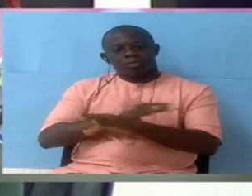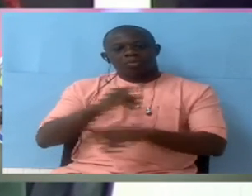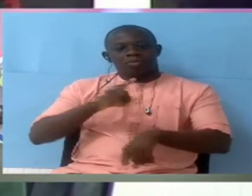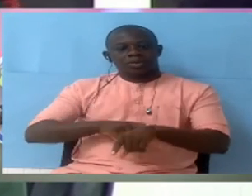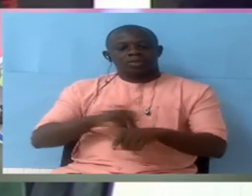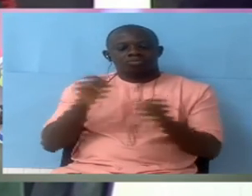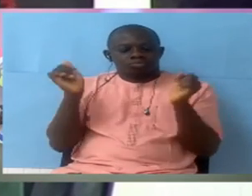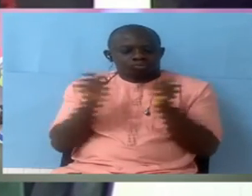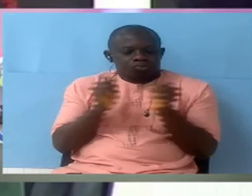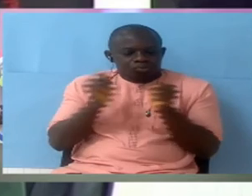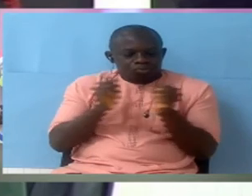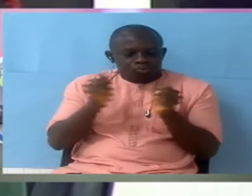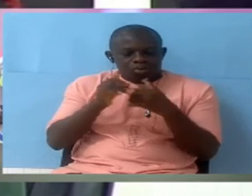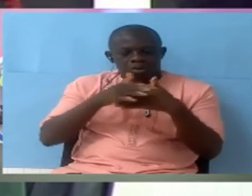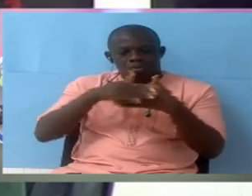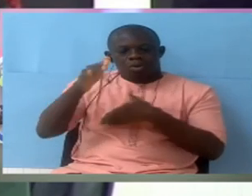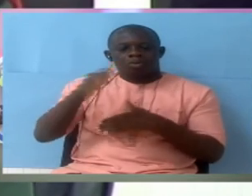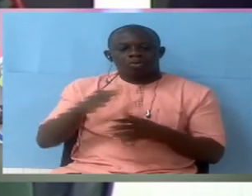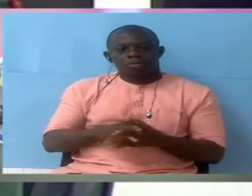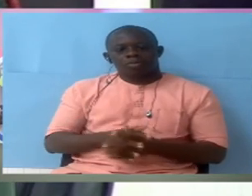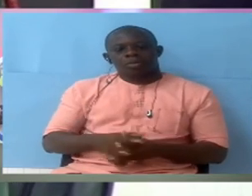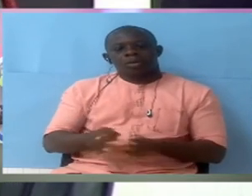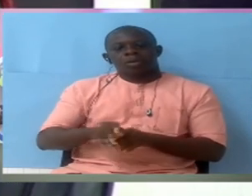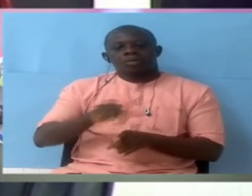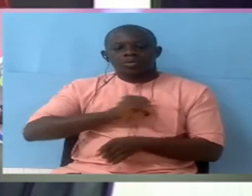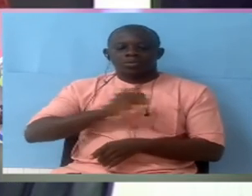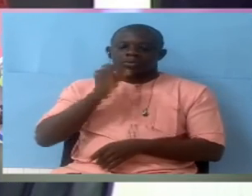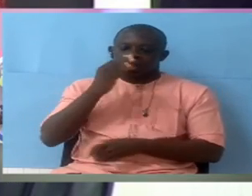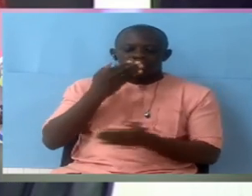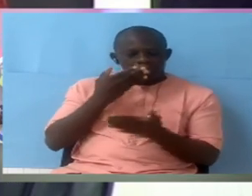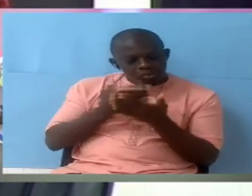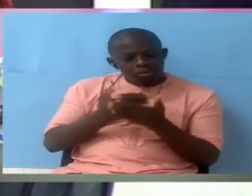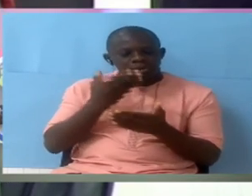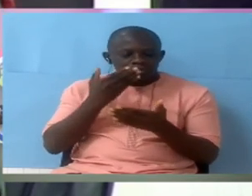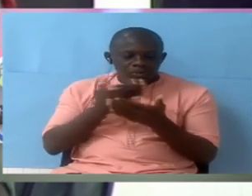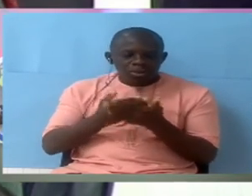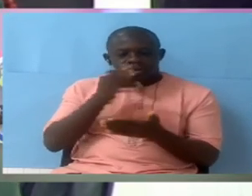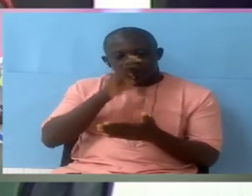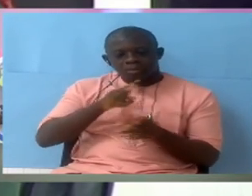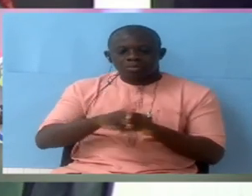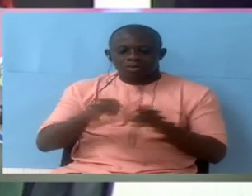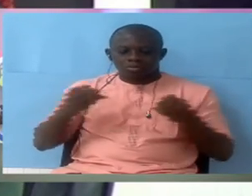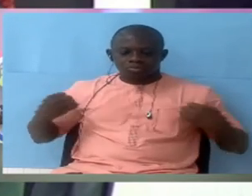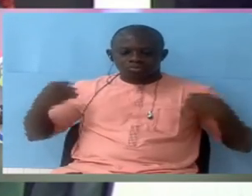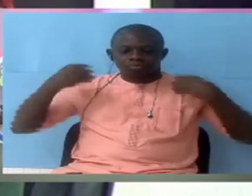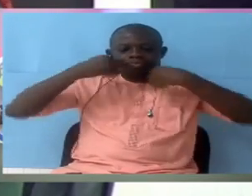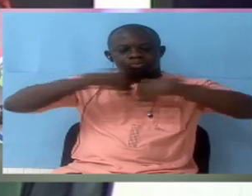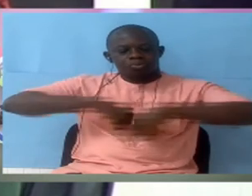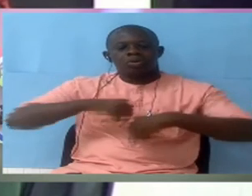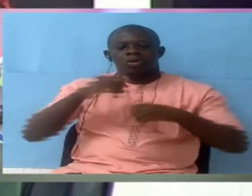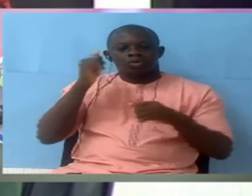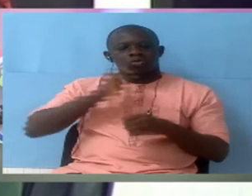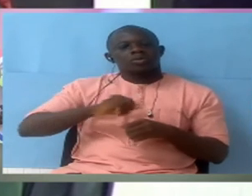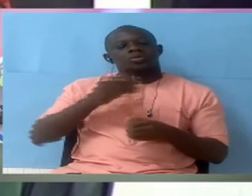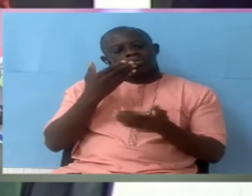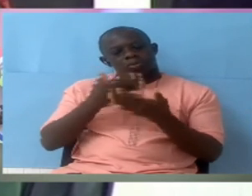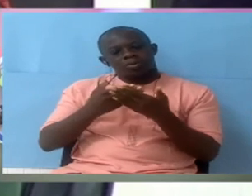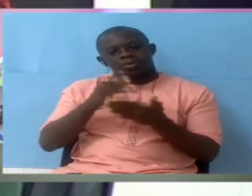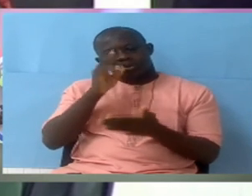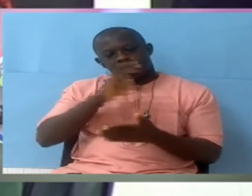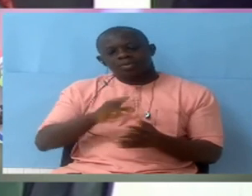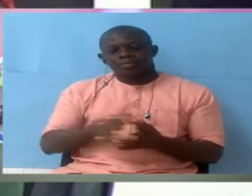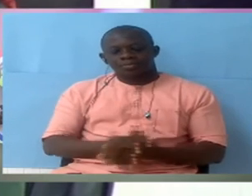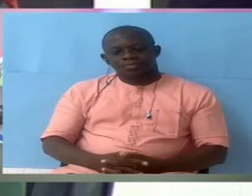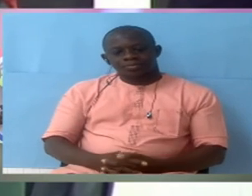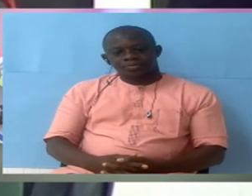cool. Bo jamono yoy bi mu ngi sedda. He said, please allow me to take my jacket. Manelen balal mu ne len balal le ma je sol